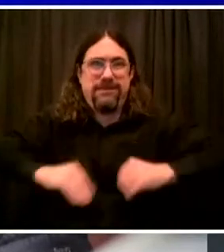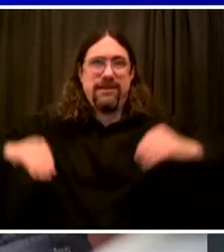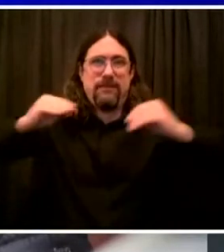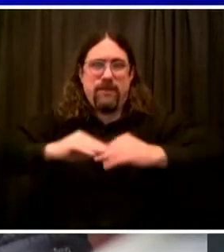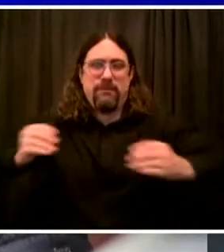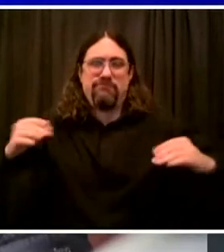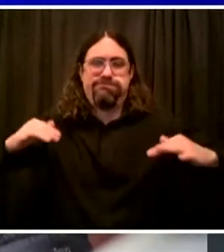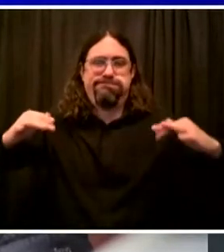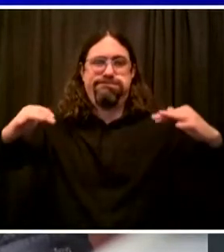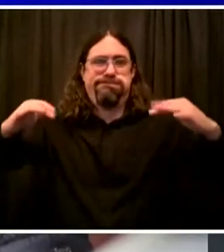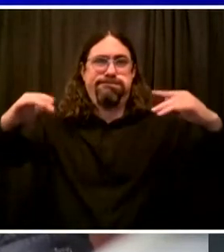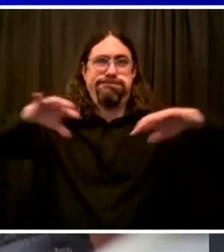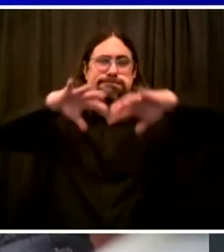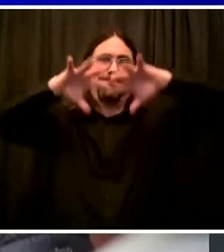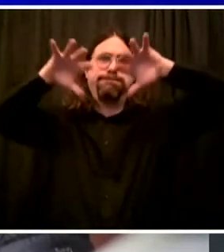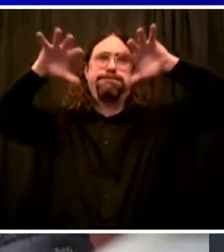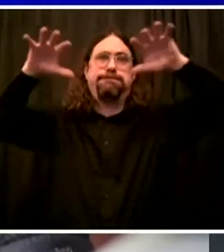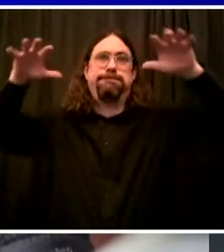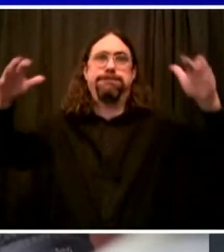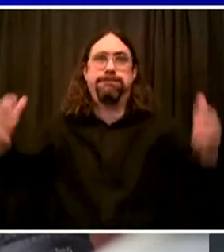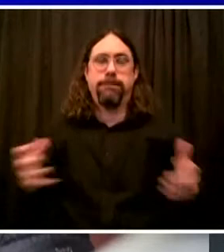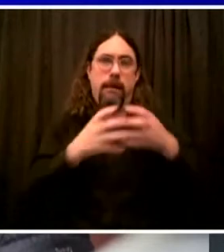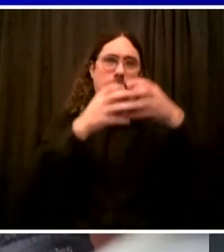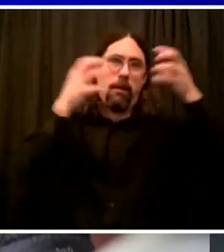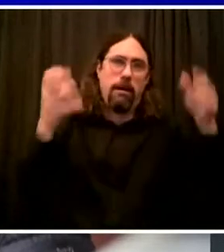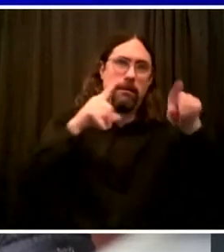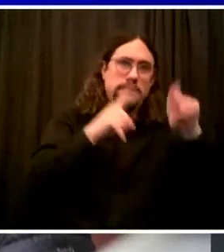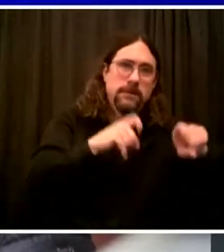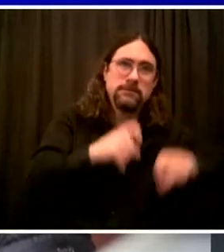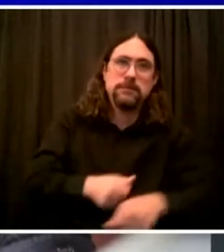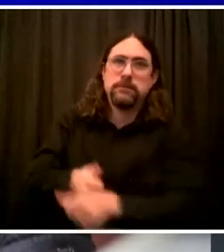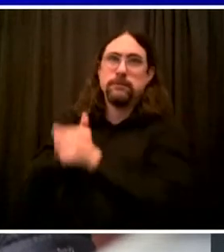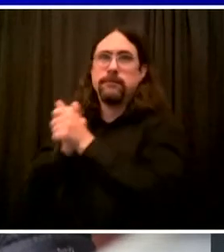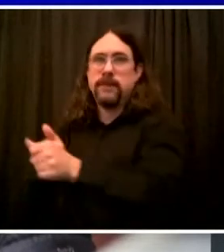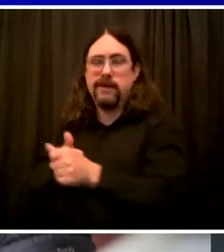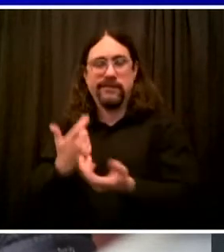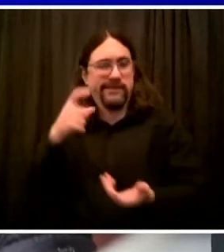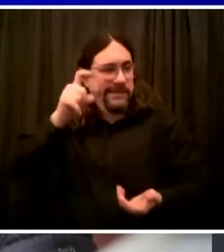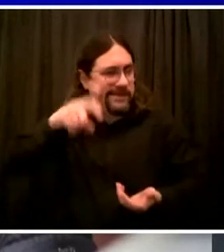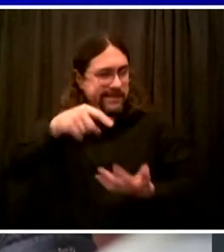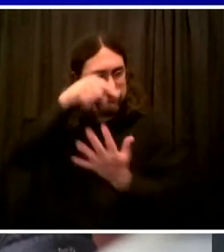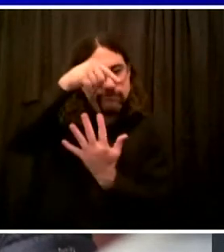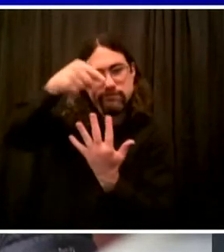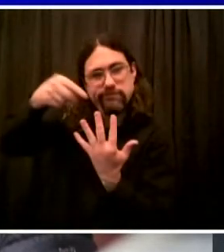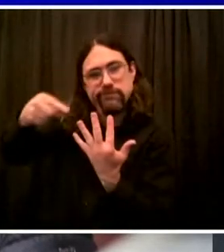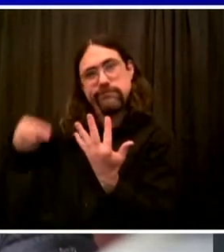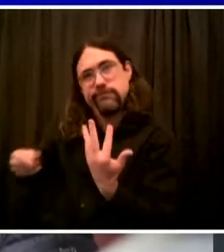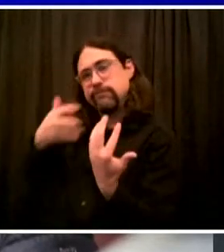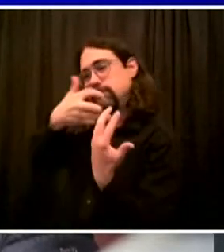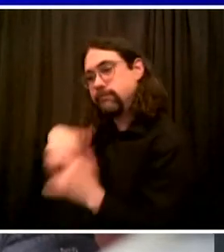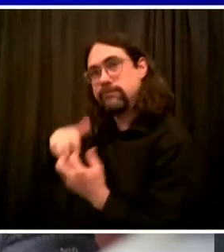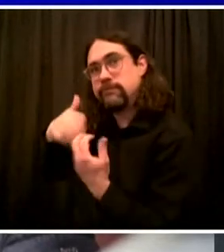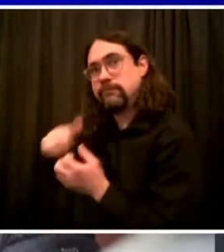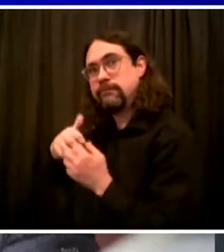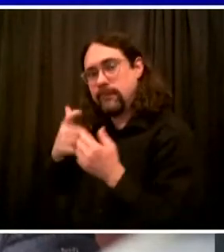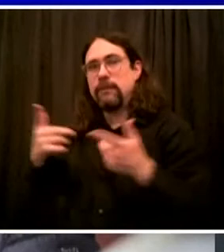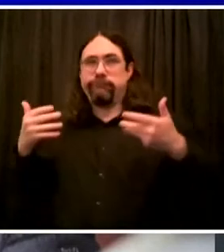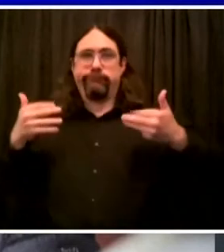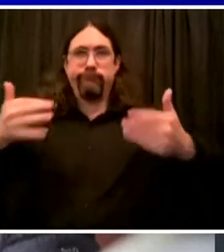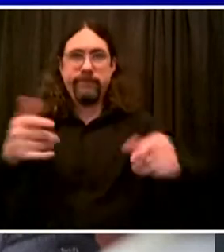lab capacity available. And again, we need the federal government to step up. We need the labs to step up. We need the federal government to push hard to get the labs, the equipment they need,